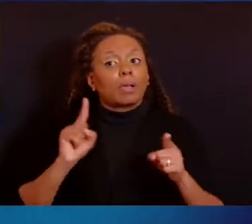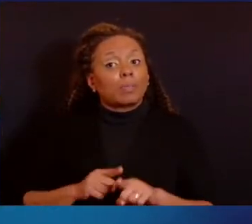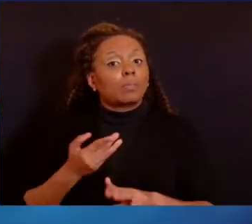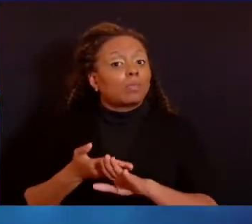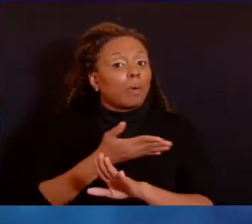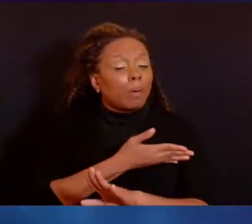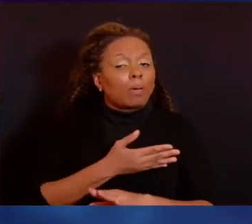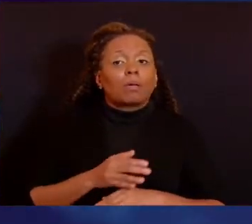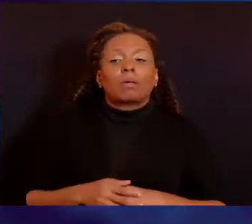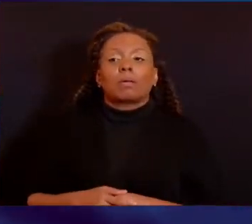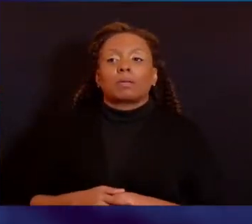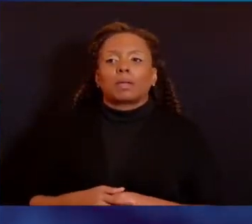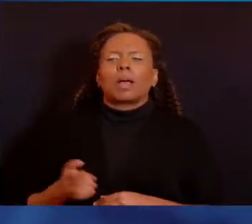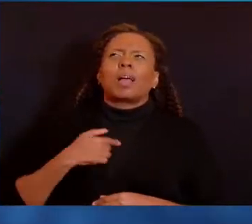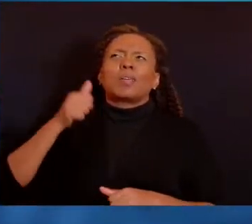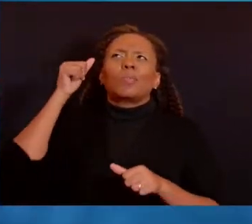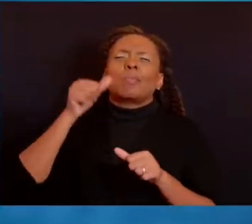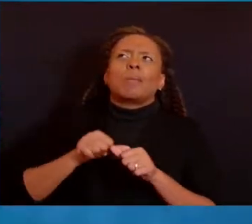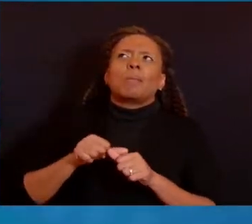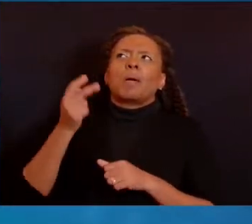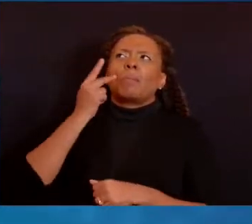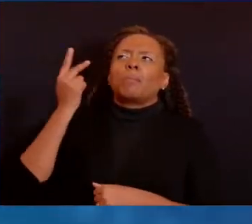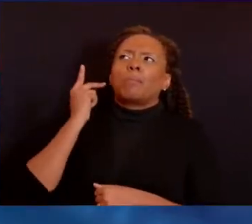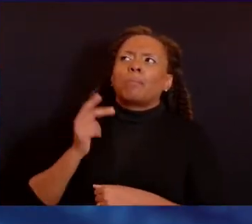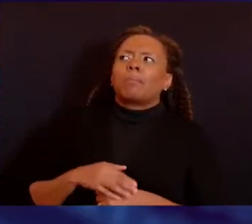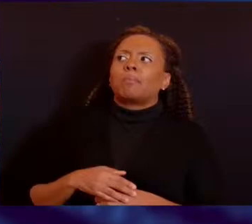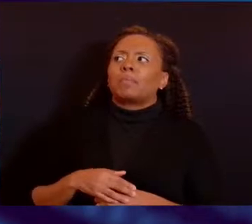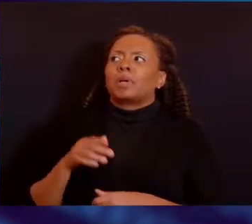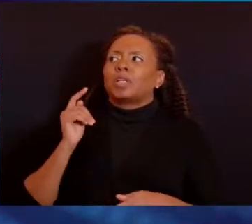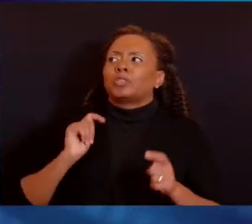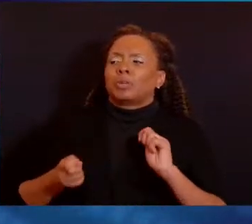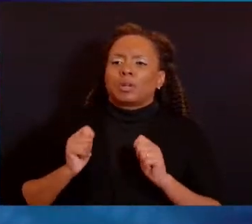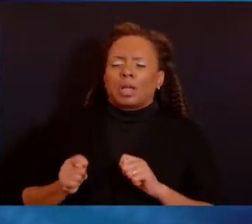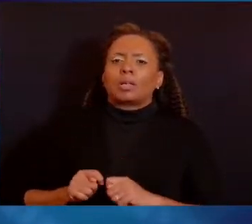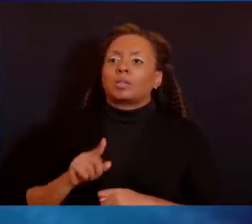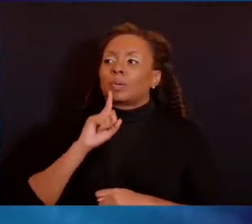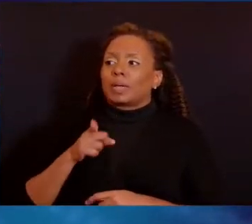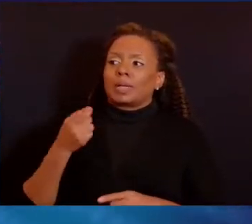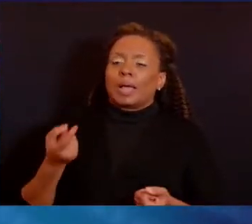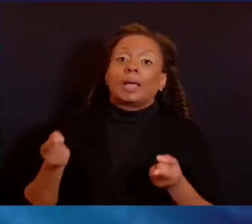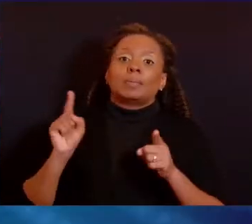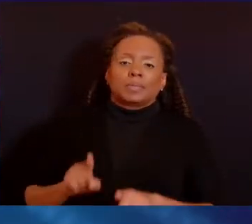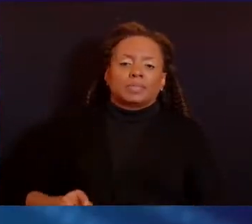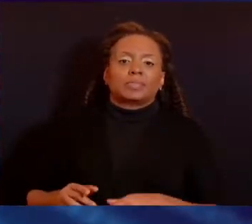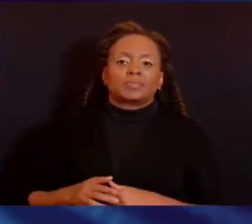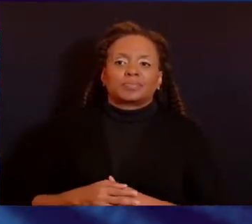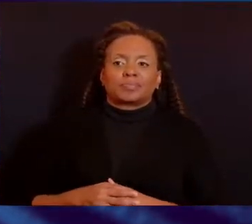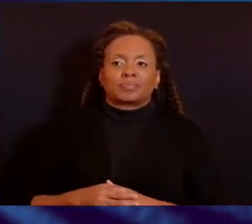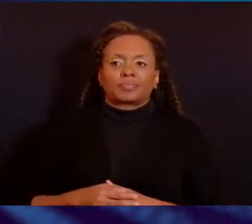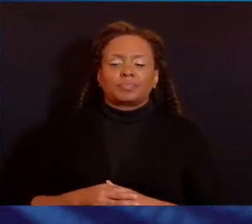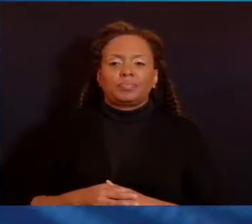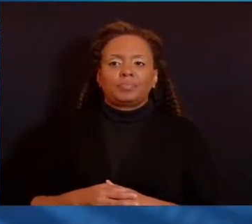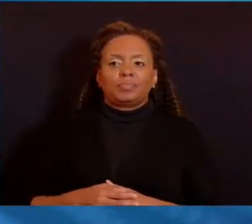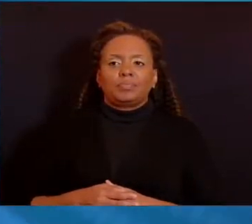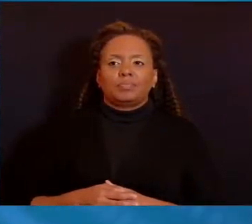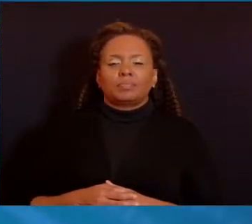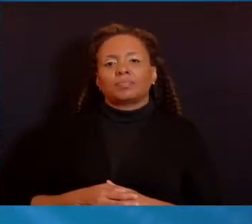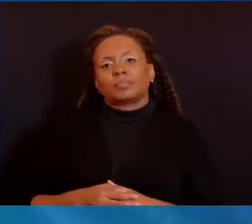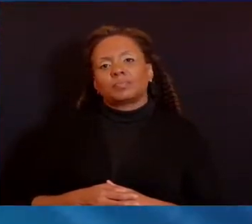were instances, one in particular in Trinidad, where this actually did happen. There was a what we for short call an